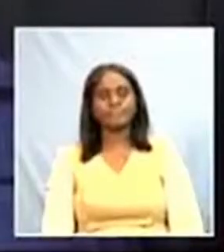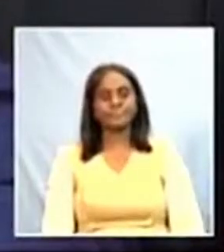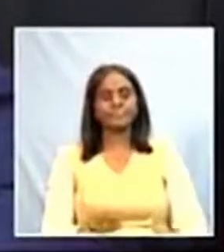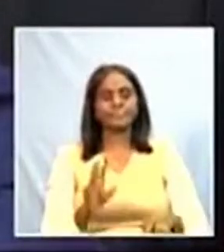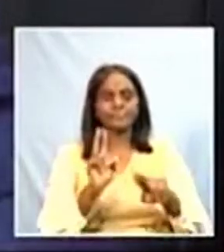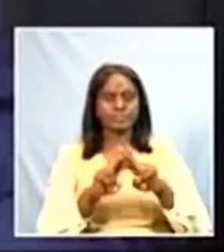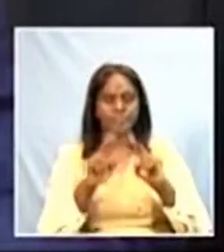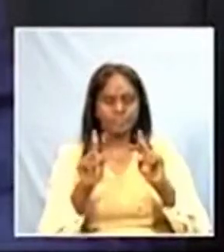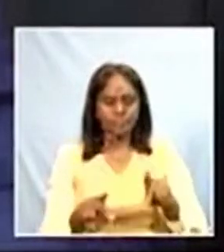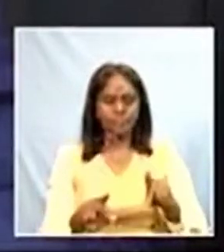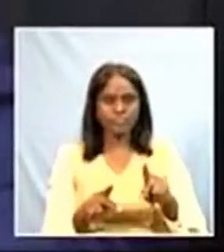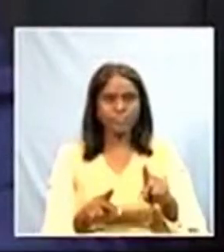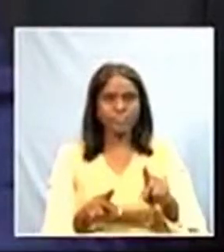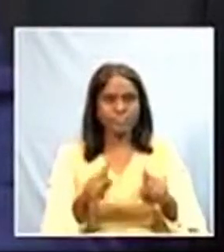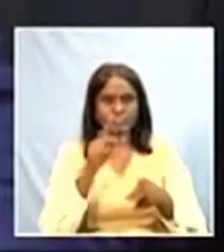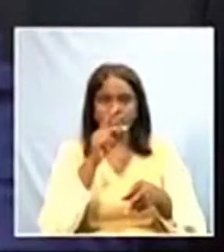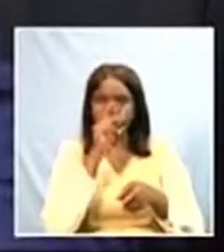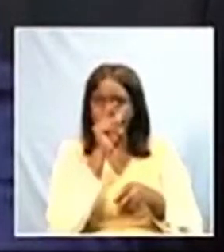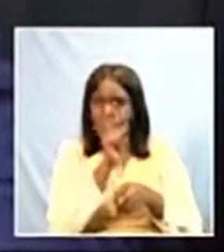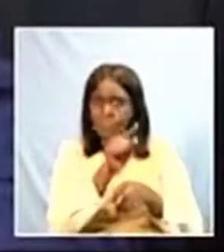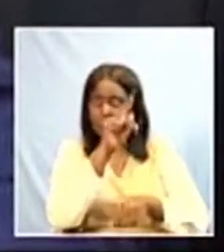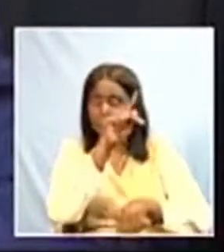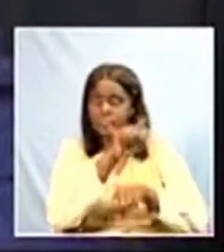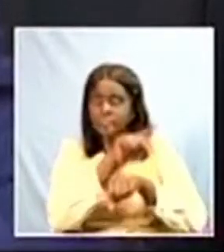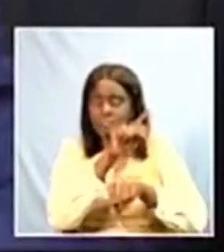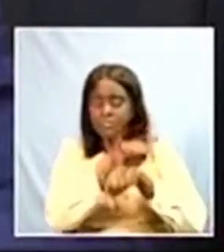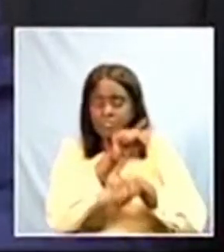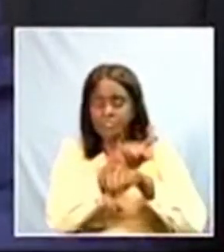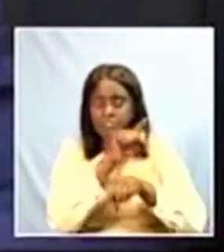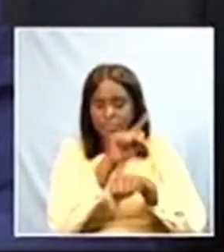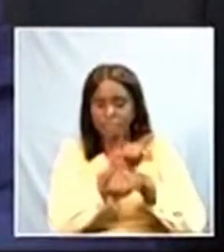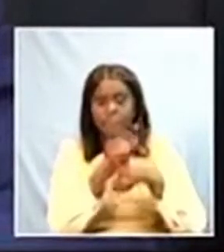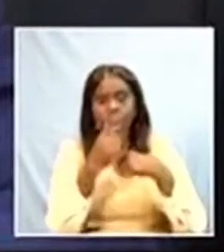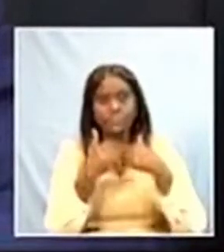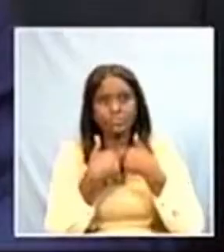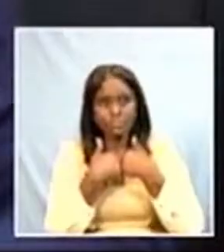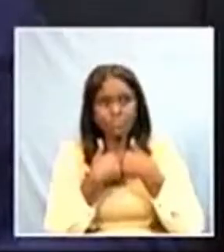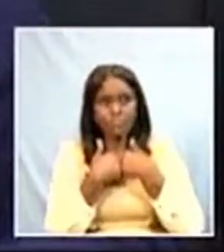Chair, the contract has